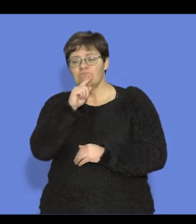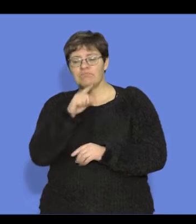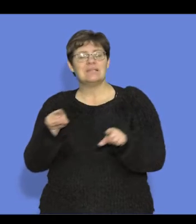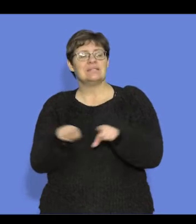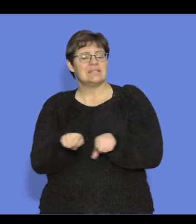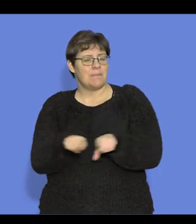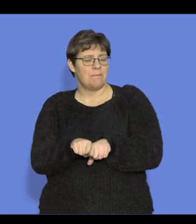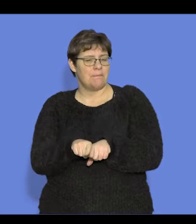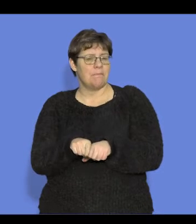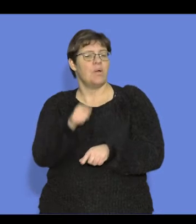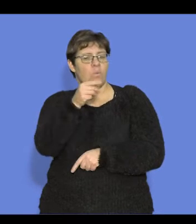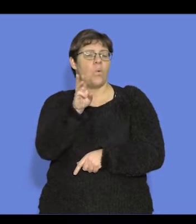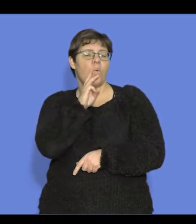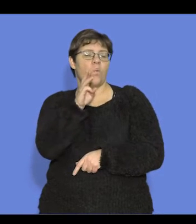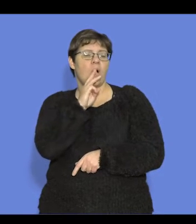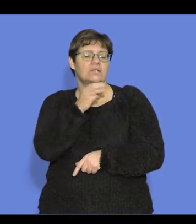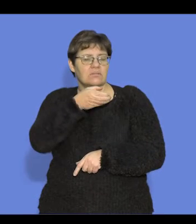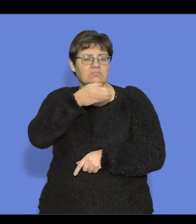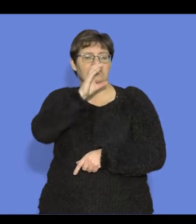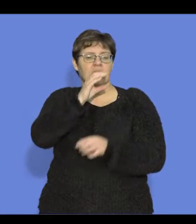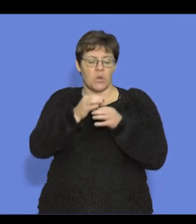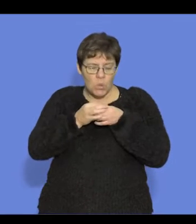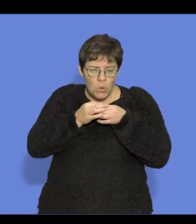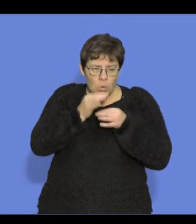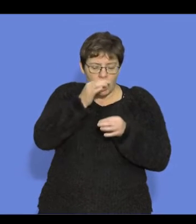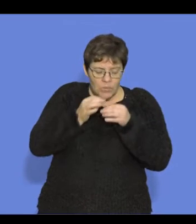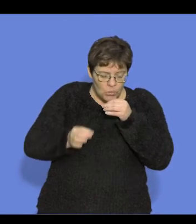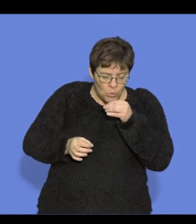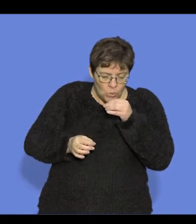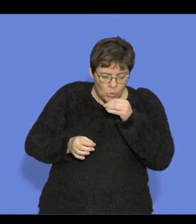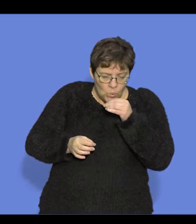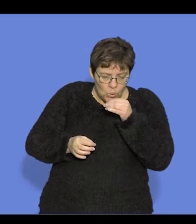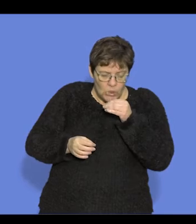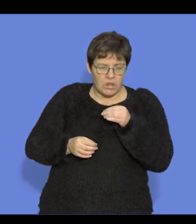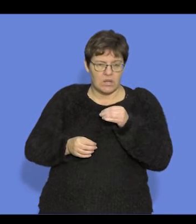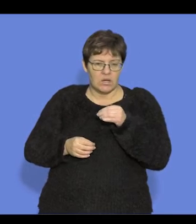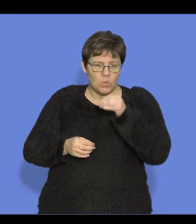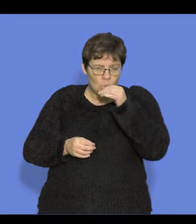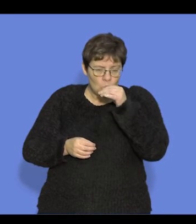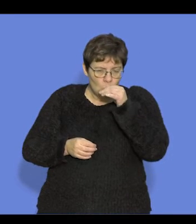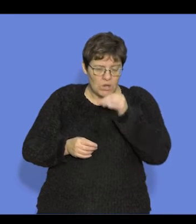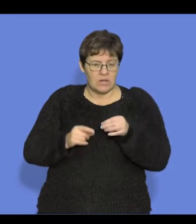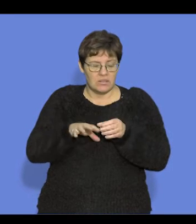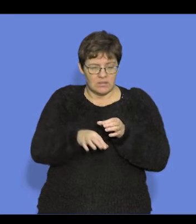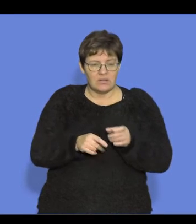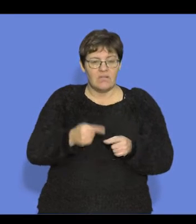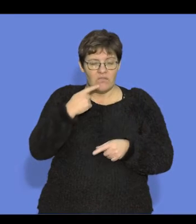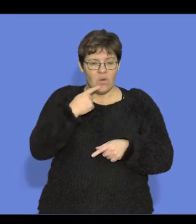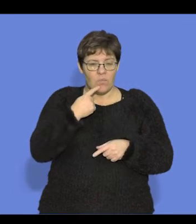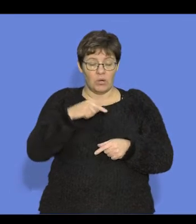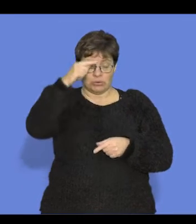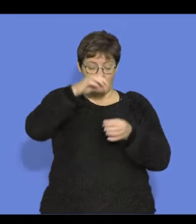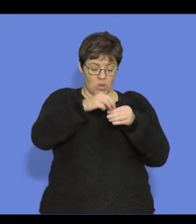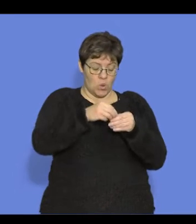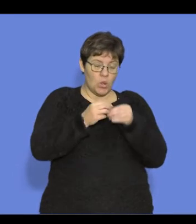happens when you drink cool drink through a straw. You suck water out of the top of the straw,